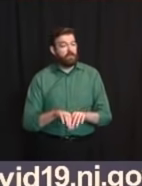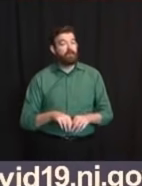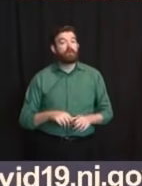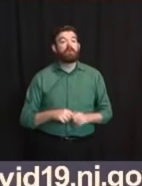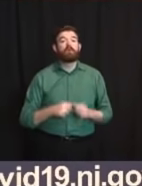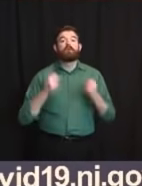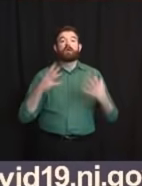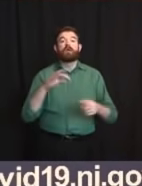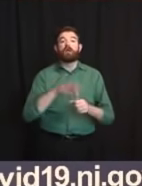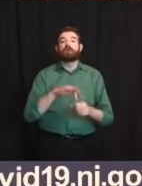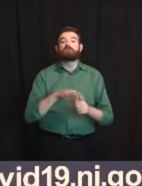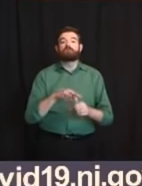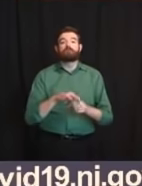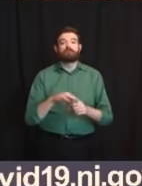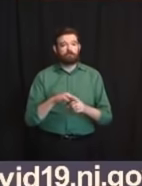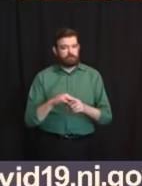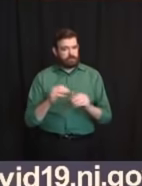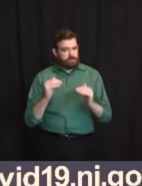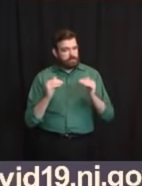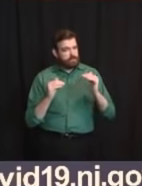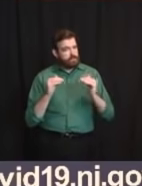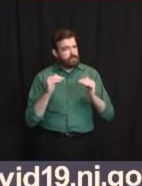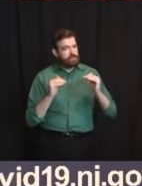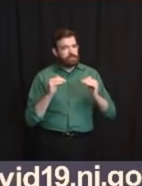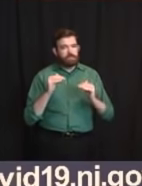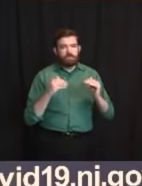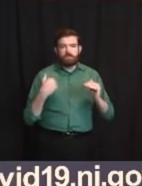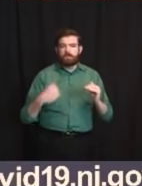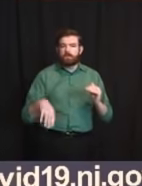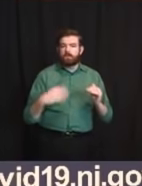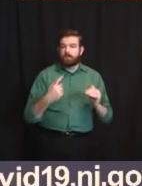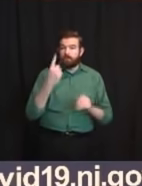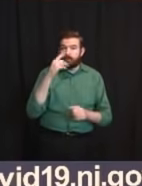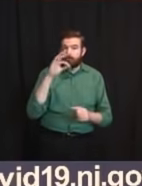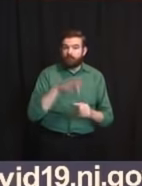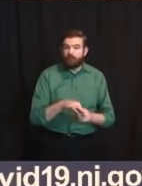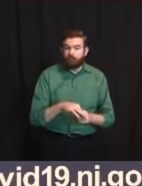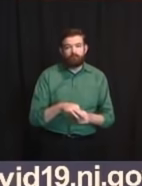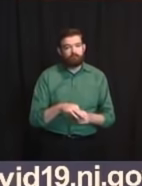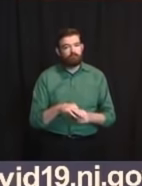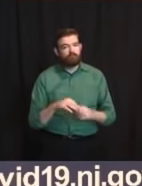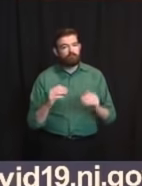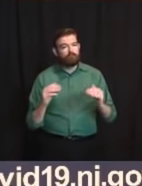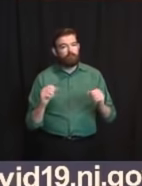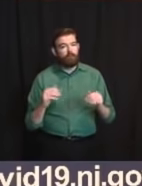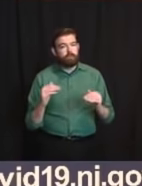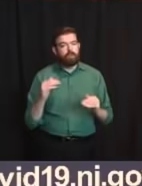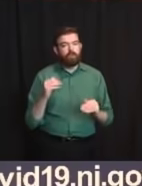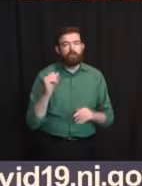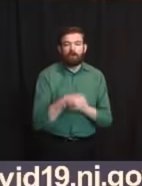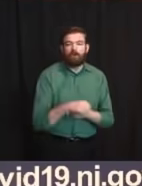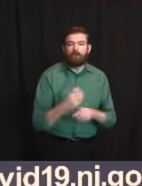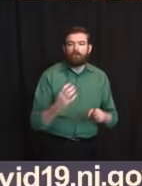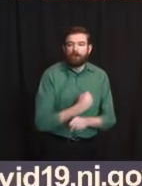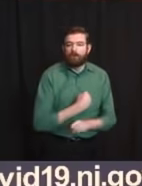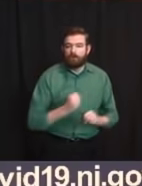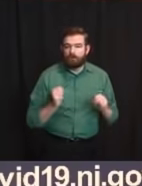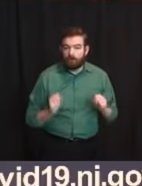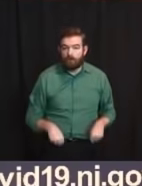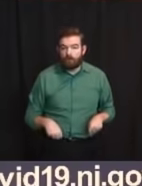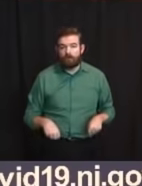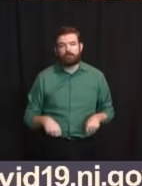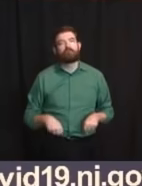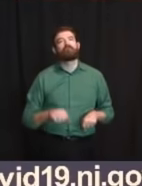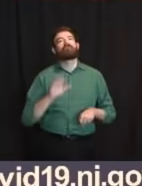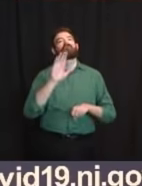America, where single votes tipped the election one way or another. That is the exercise of one's right to